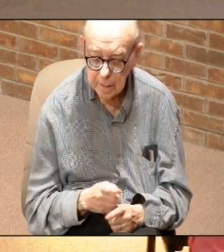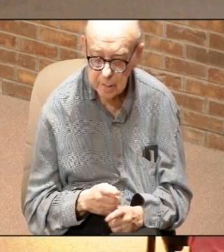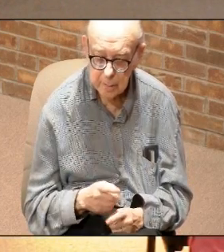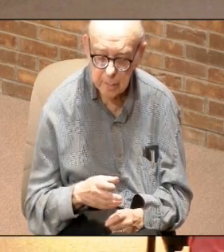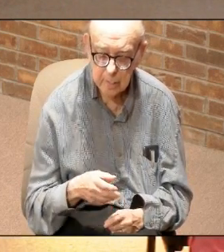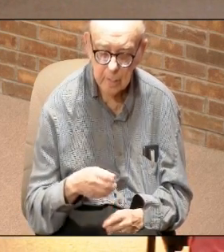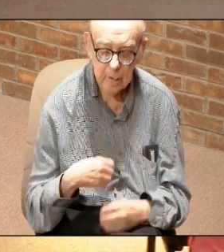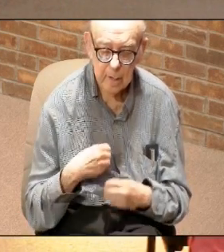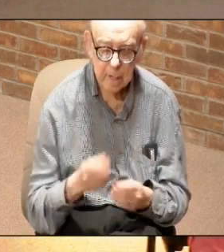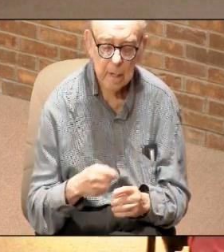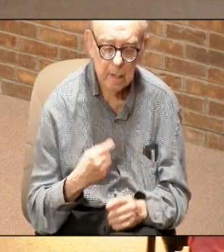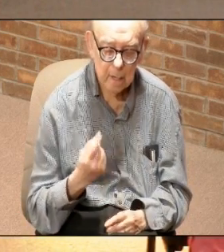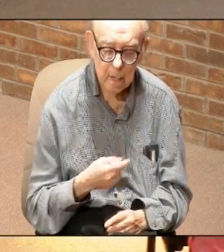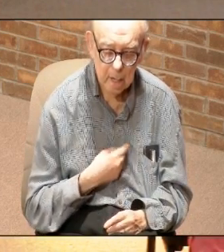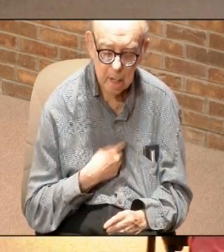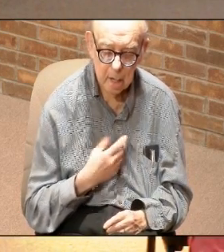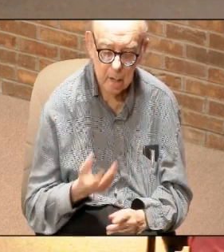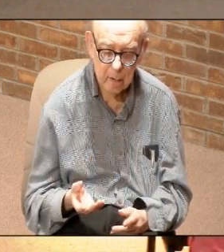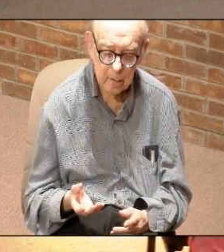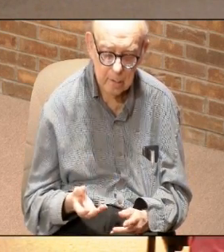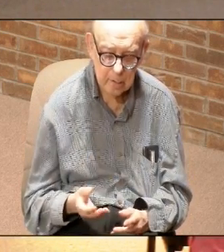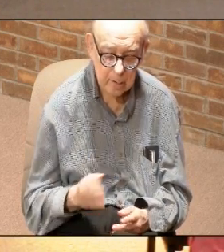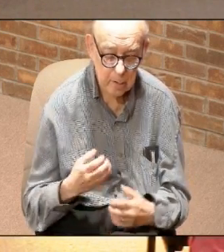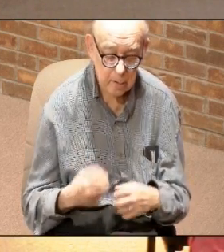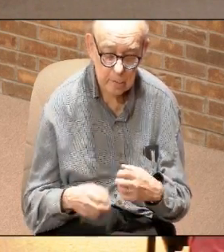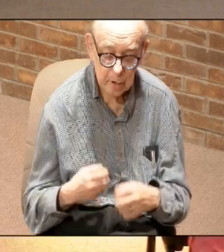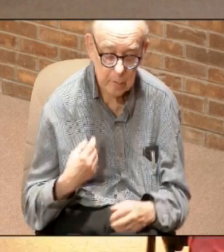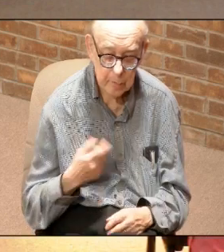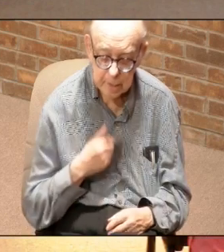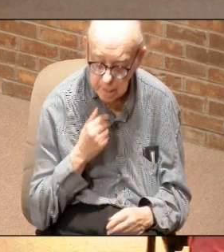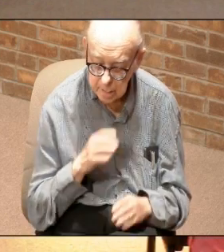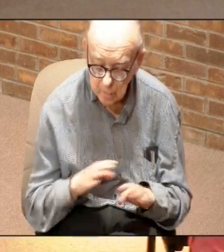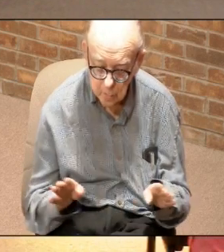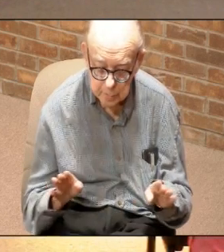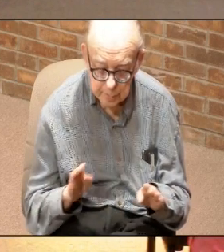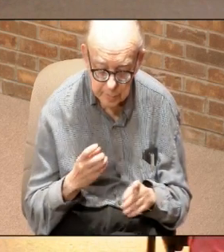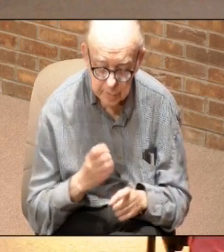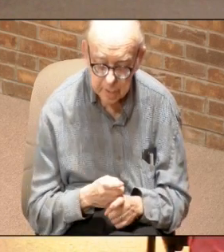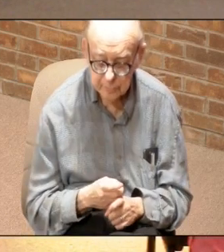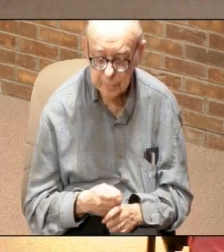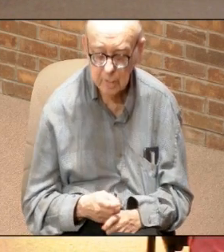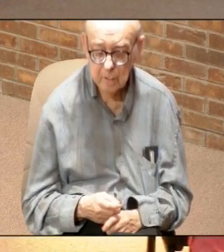He gave them to us. The problem is we just didn't open them.